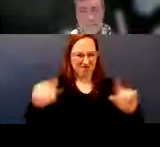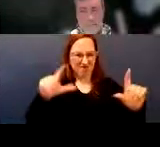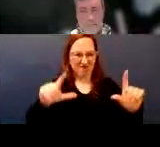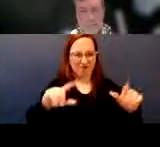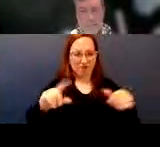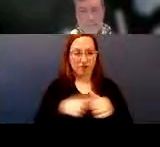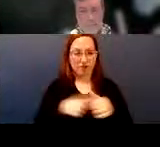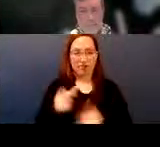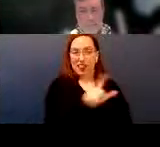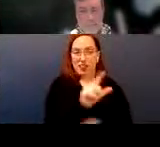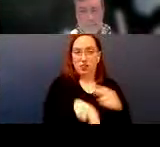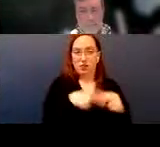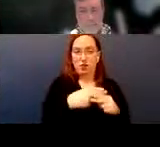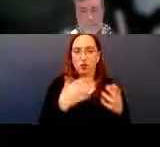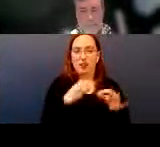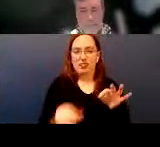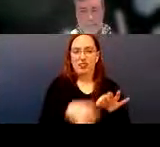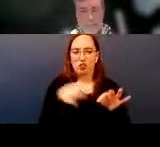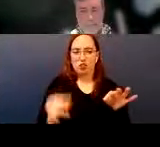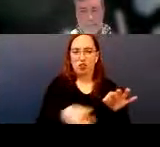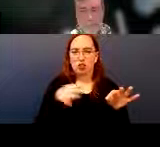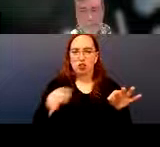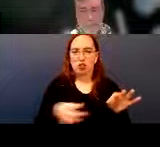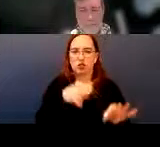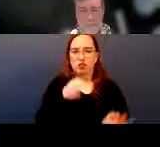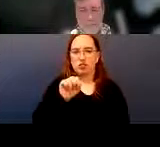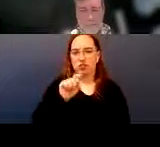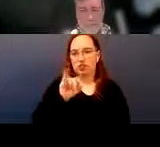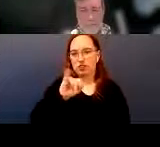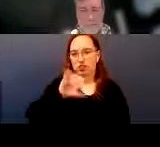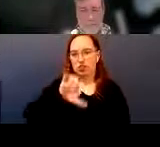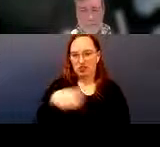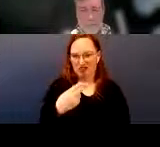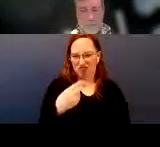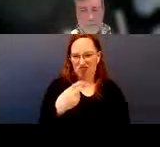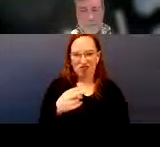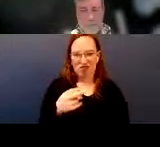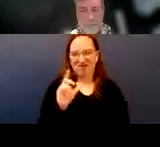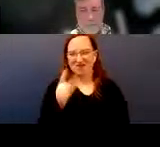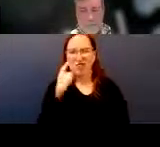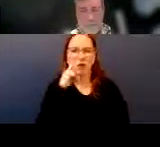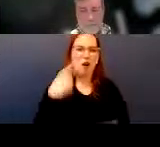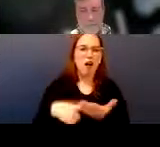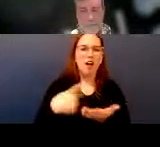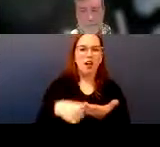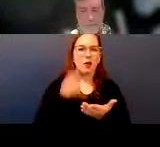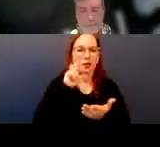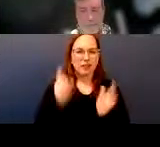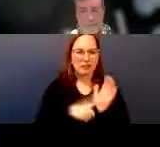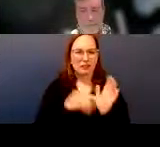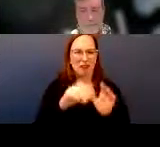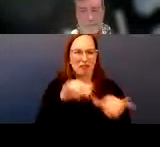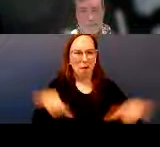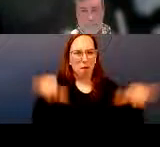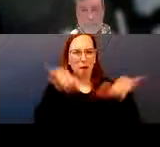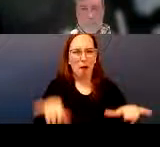left is called Stitch. So you'll hear these names as we refer to the concepts throughout the presentation. And Stitch